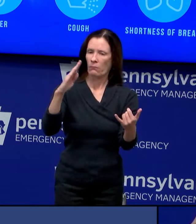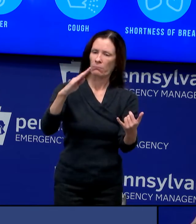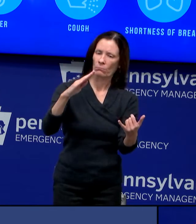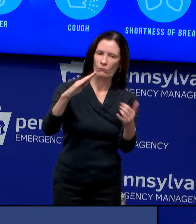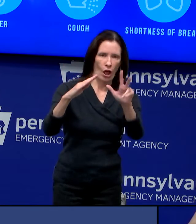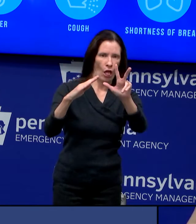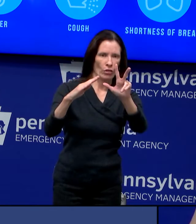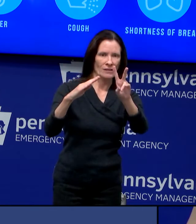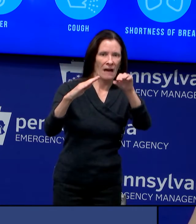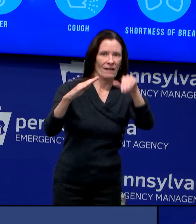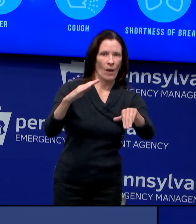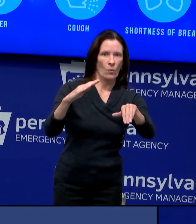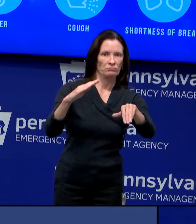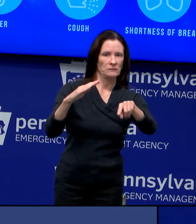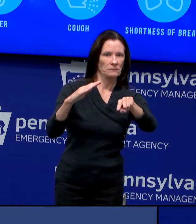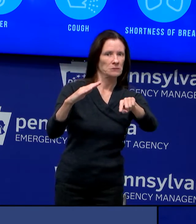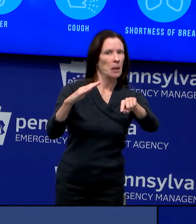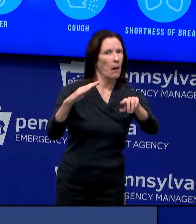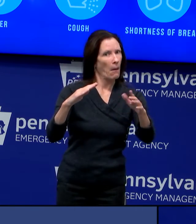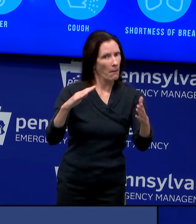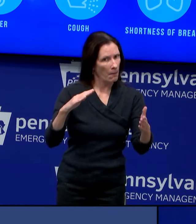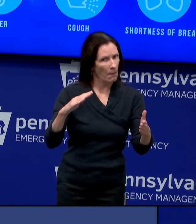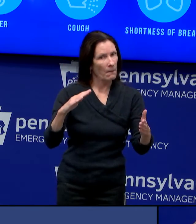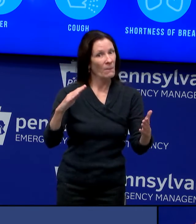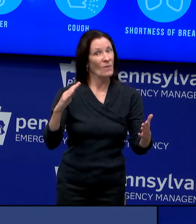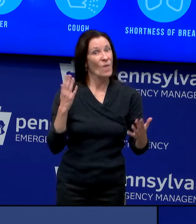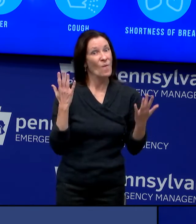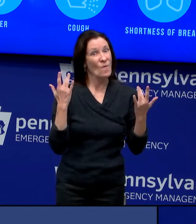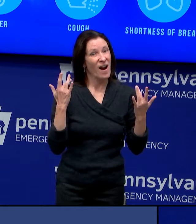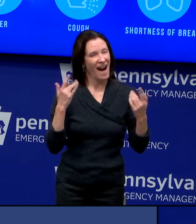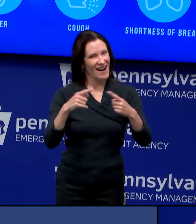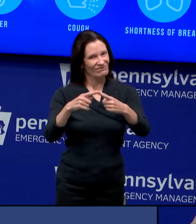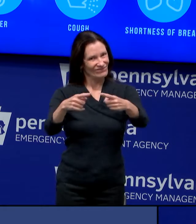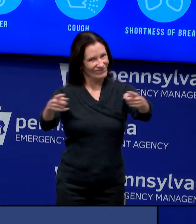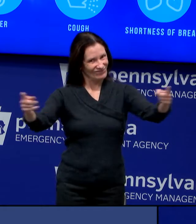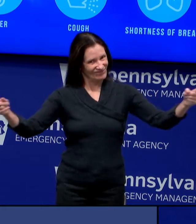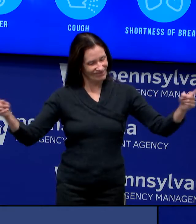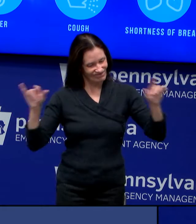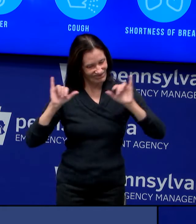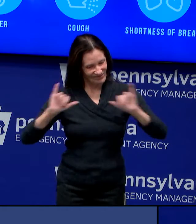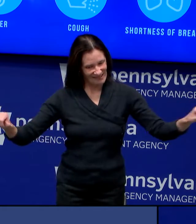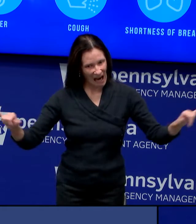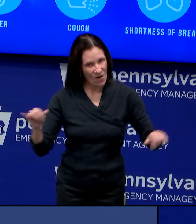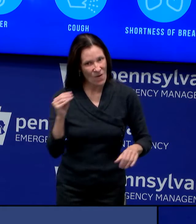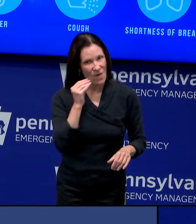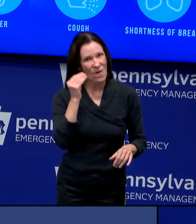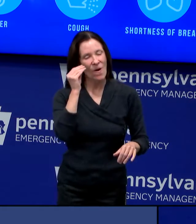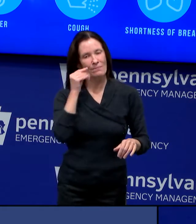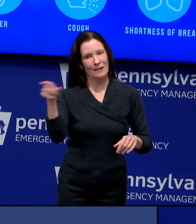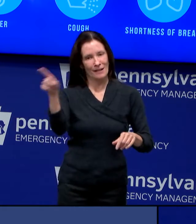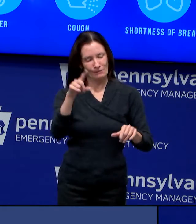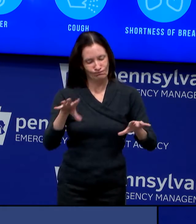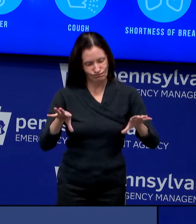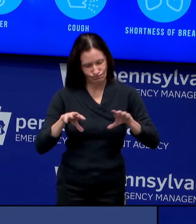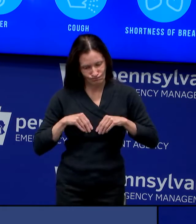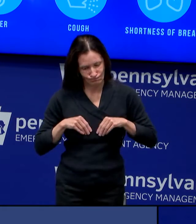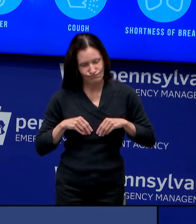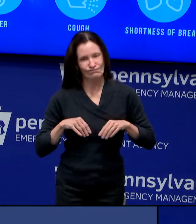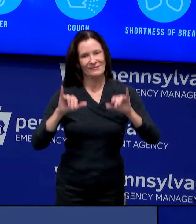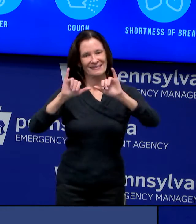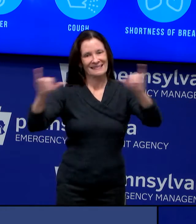from everybody in Pennsylvania, through the mitigation and prevention efforts that the governor put in place, have been able